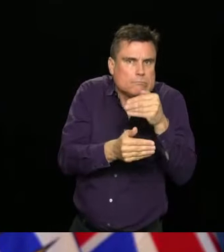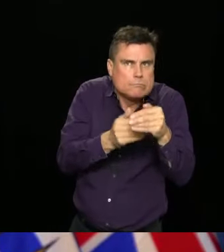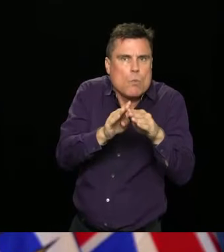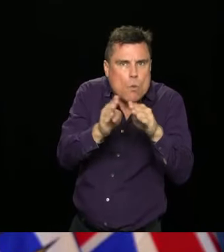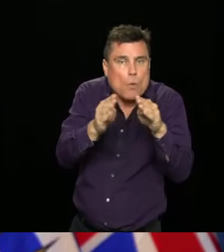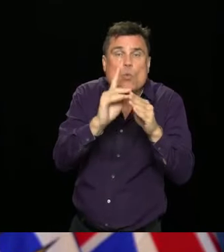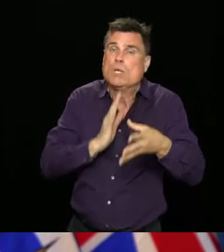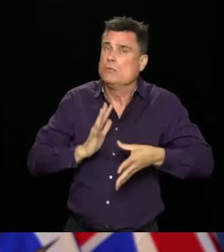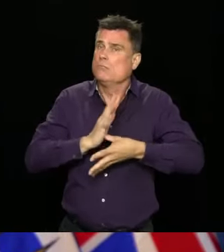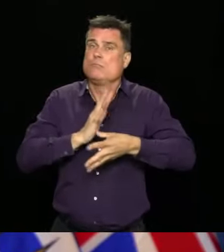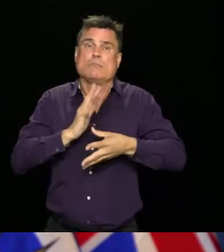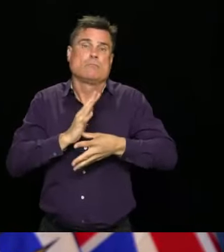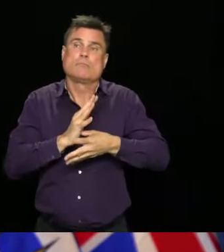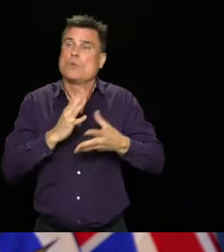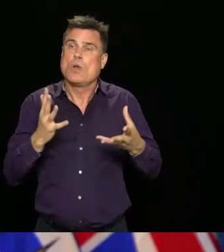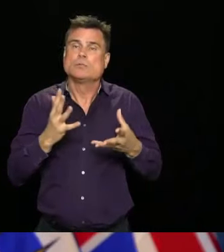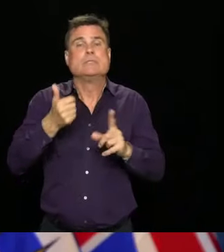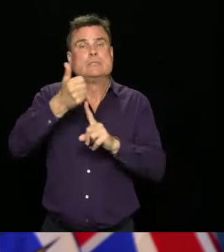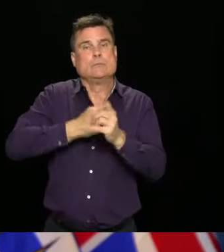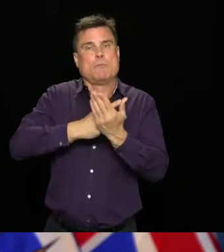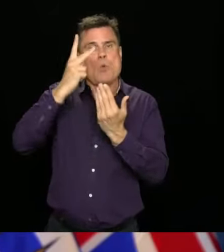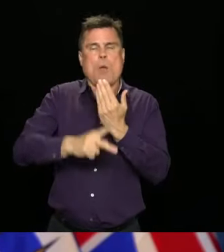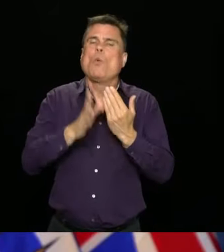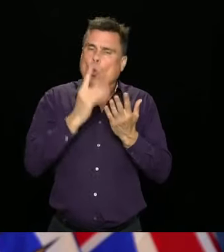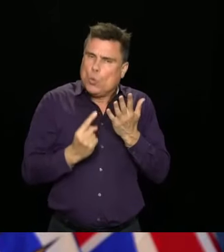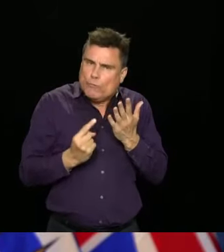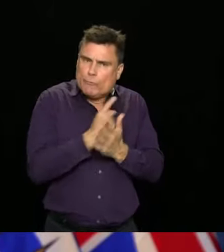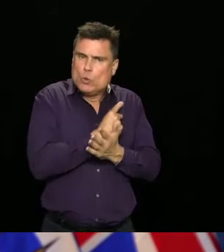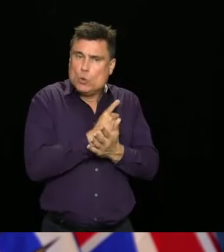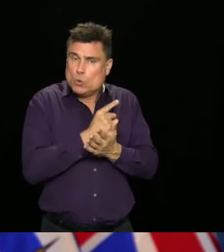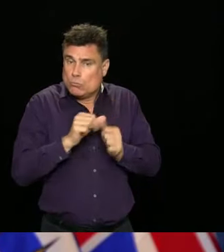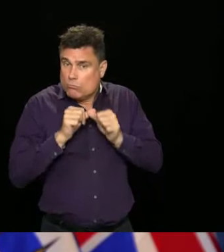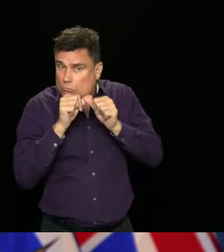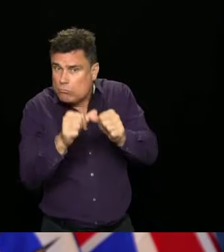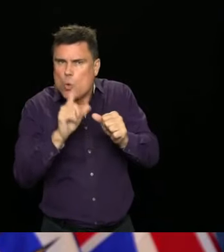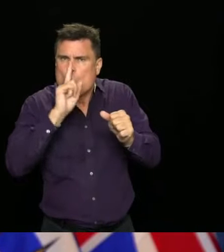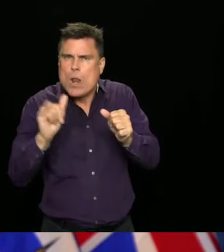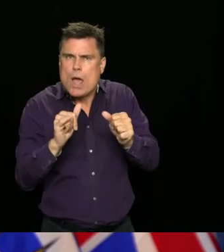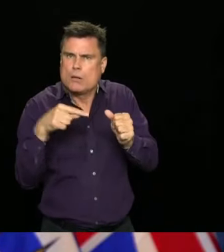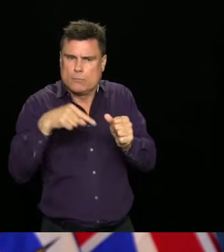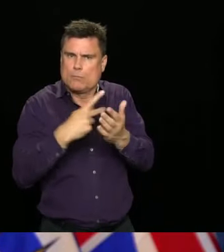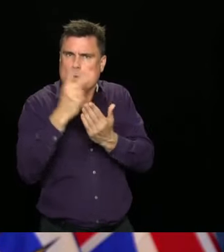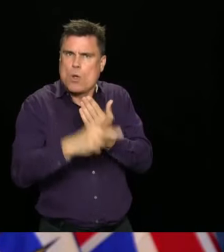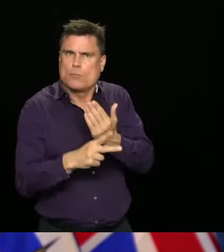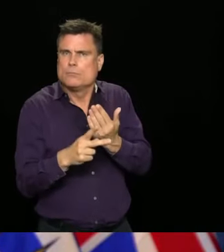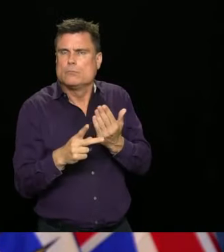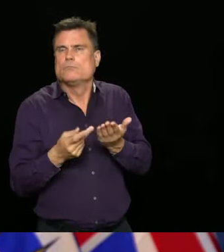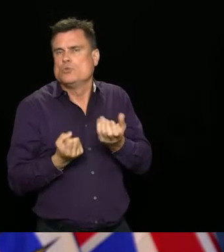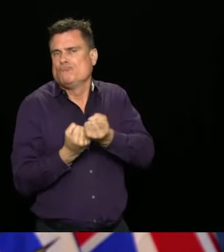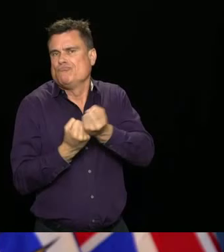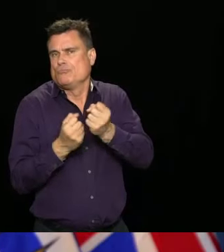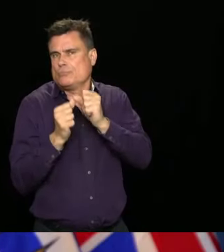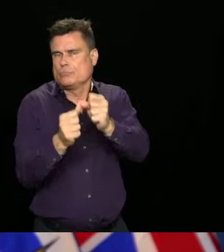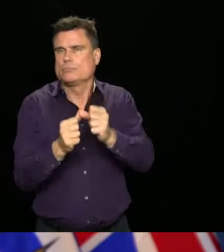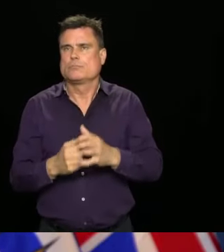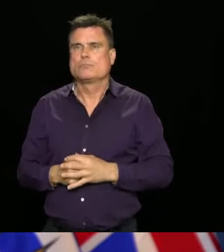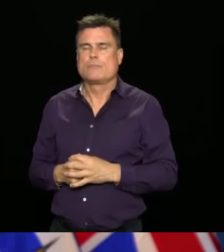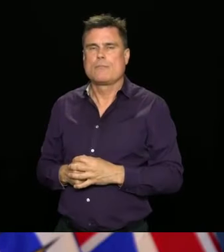priority, but we recognize that we need to review those programs and see whether the needs are still there. Next question is from Lisa Euston, News